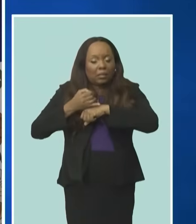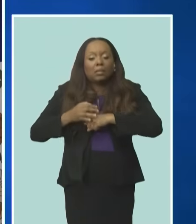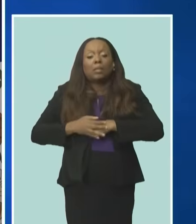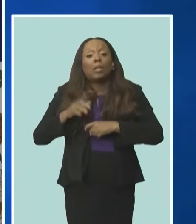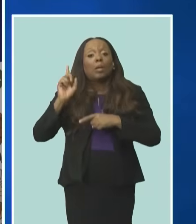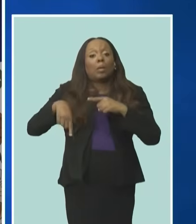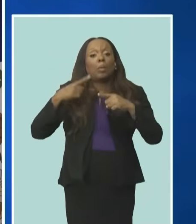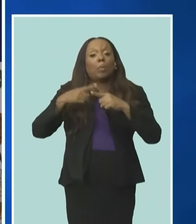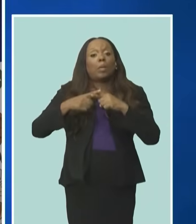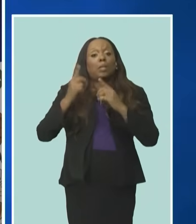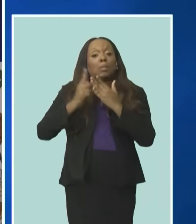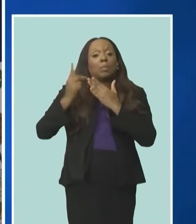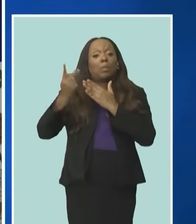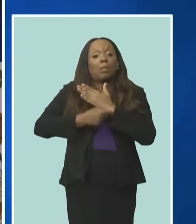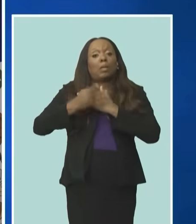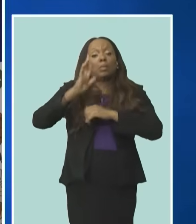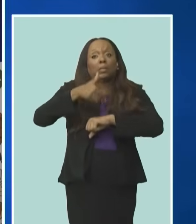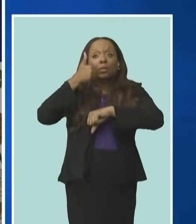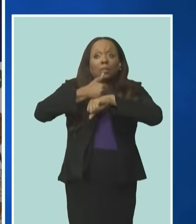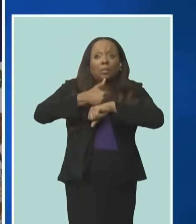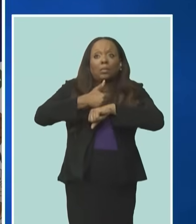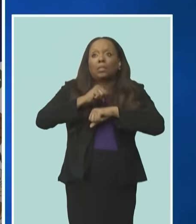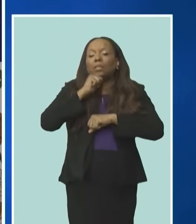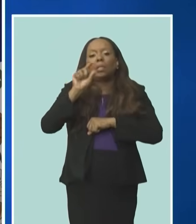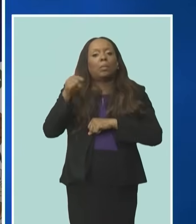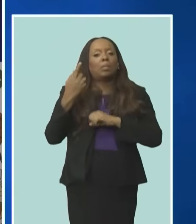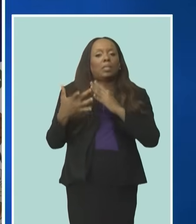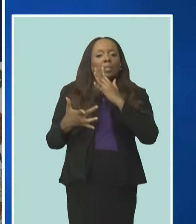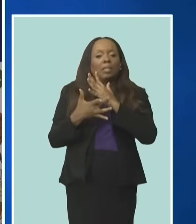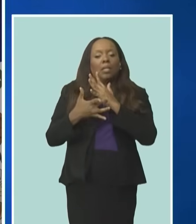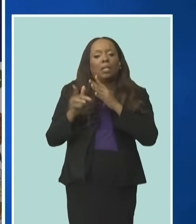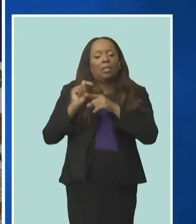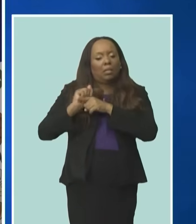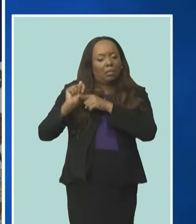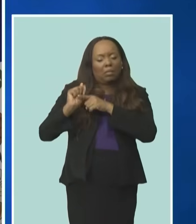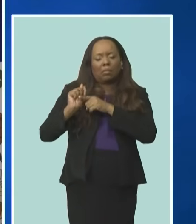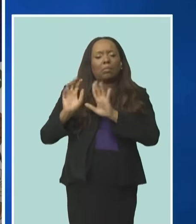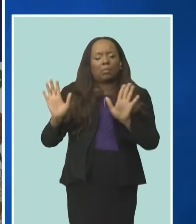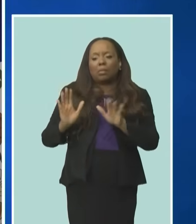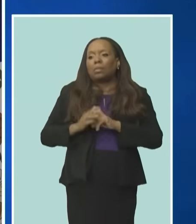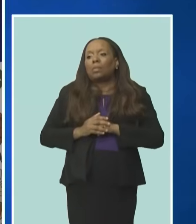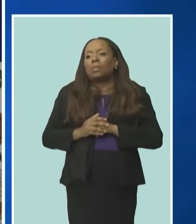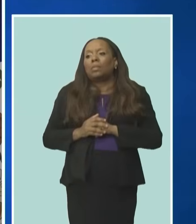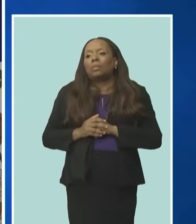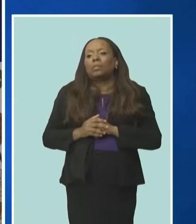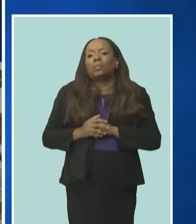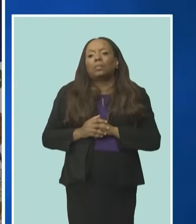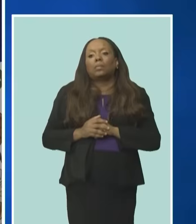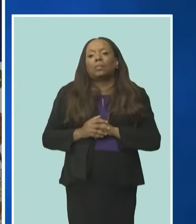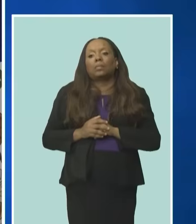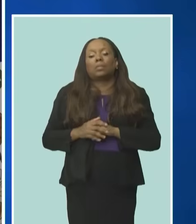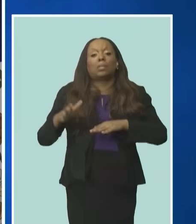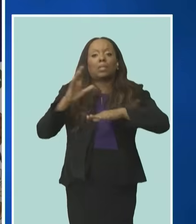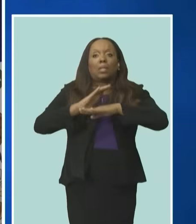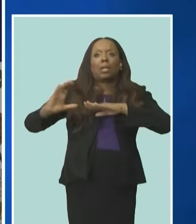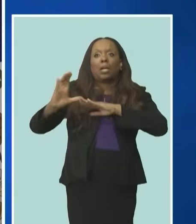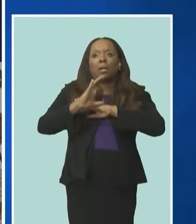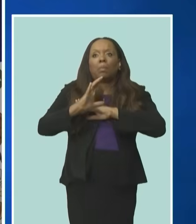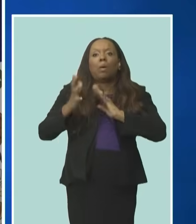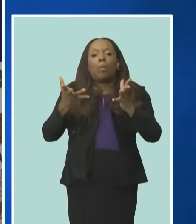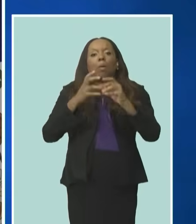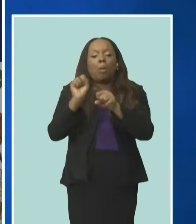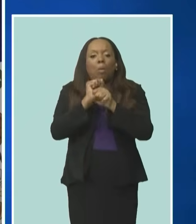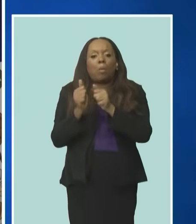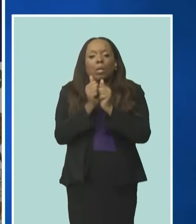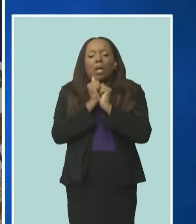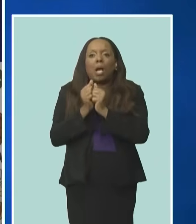inception, this course has represented far more than technical training. It has symbolized our collective regional commitment to the protection